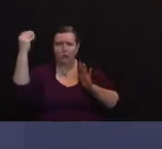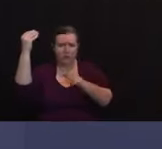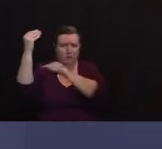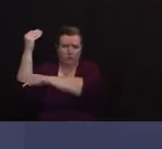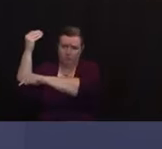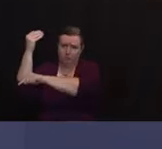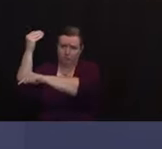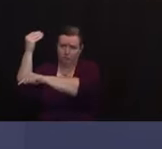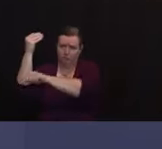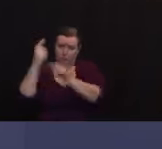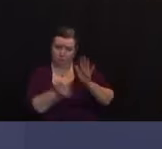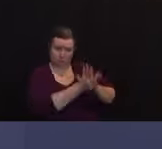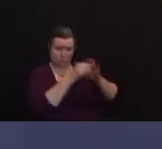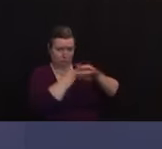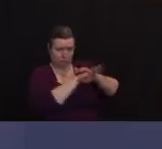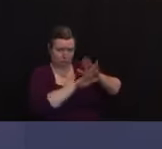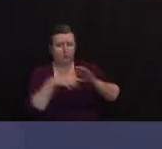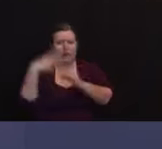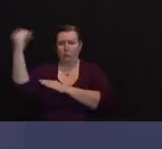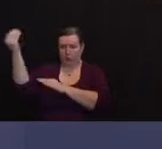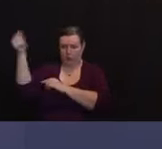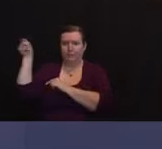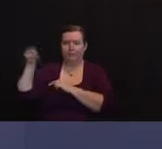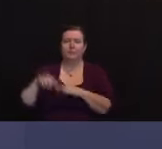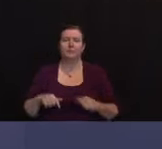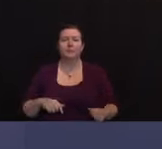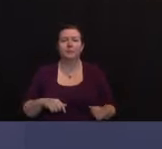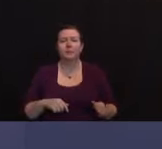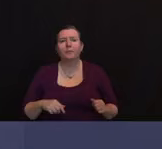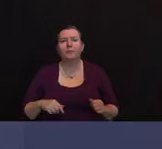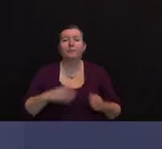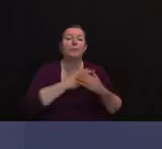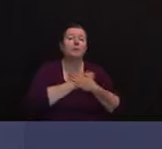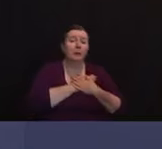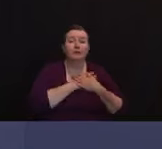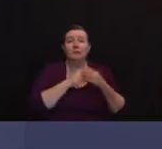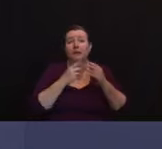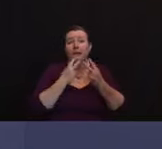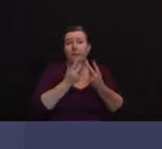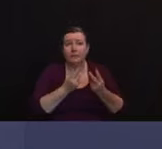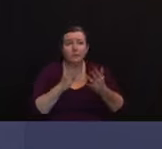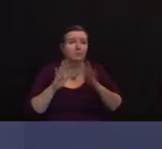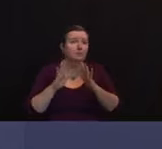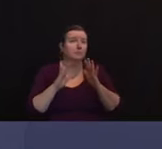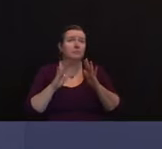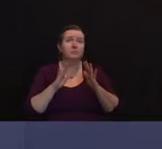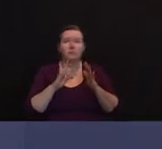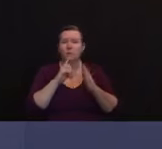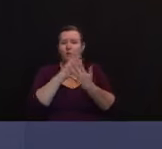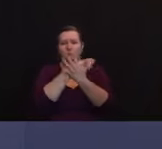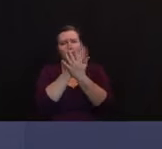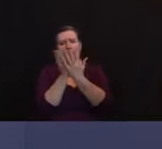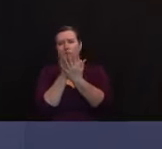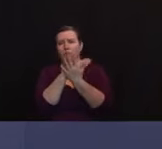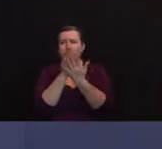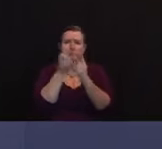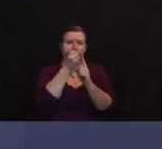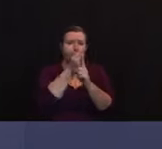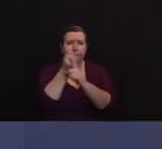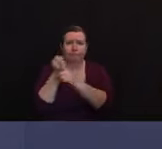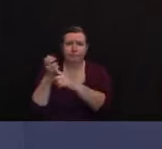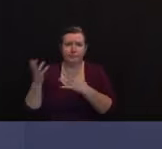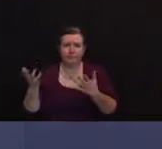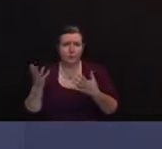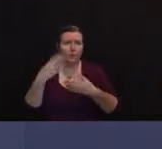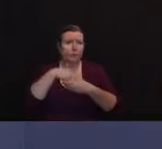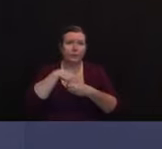Compassionate care visits are permitted in a wide range of situations affecting long-term care residents, including when a resident's